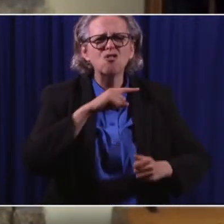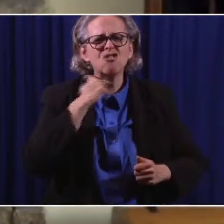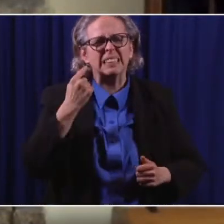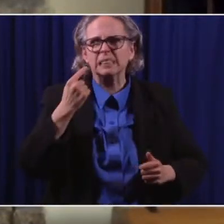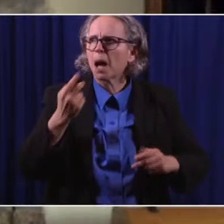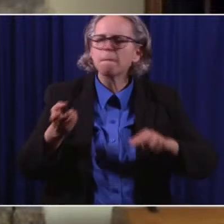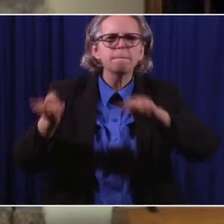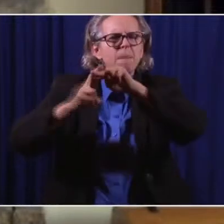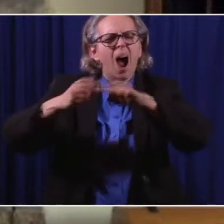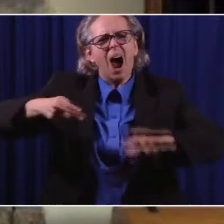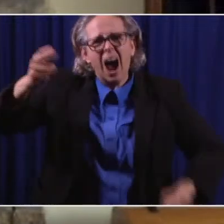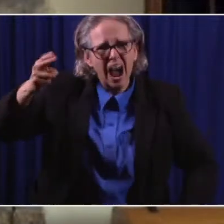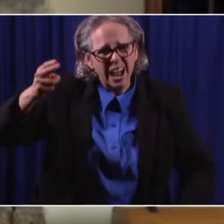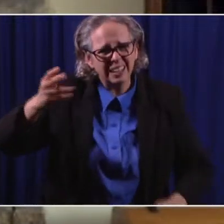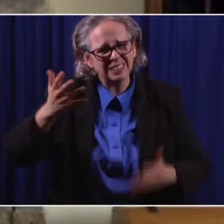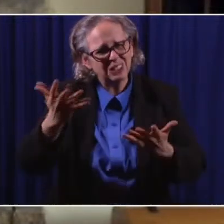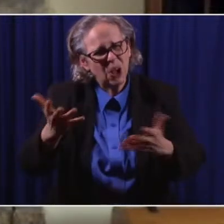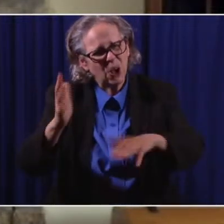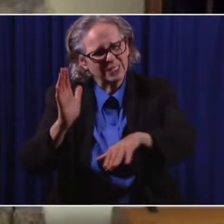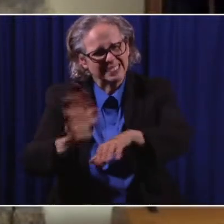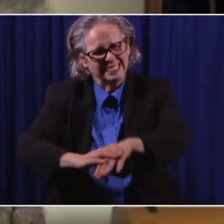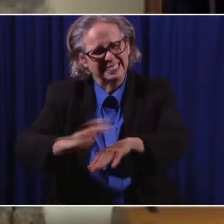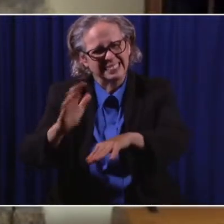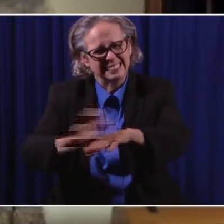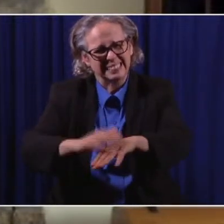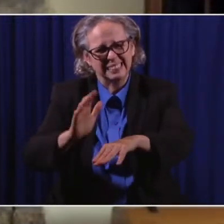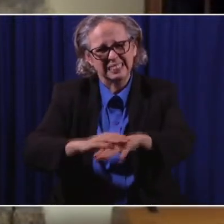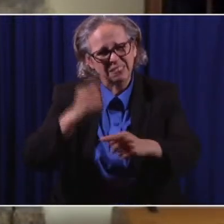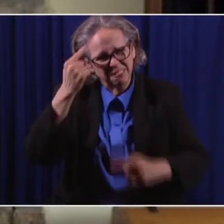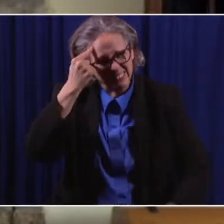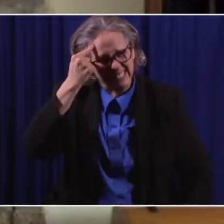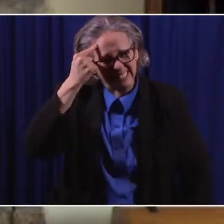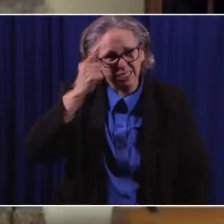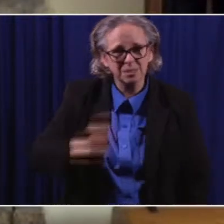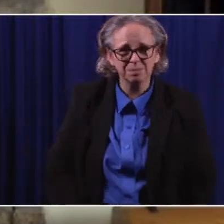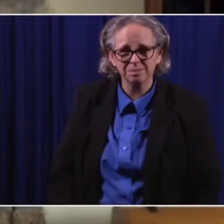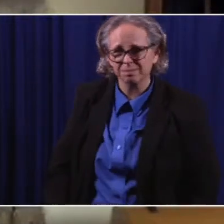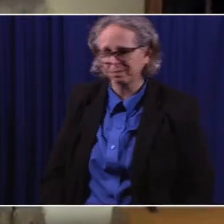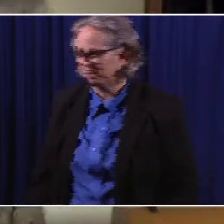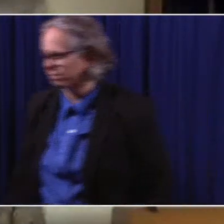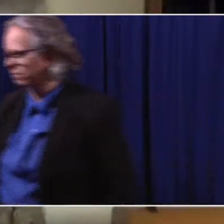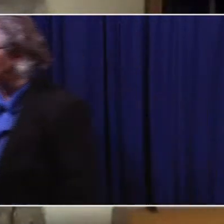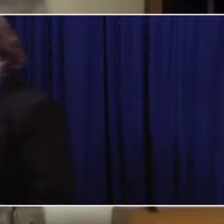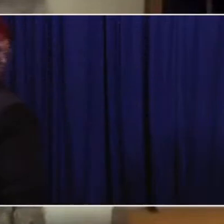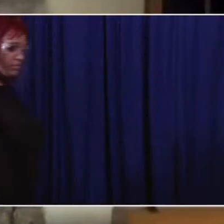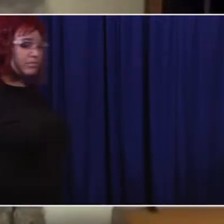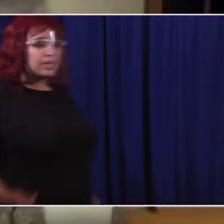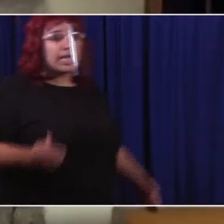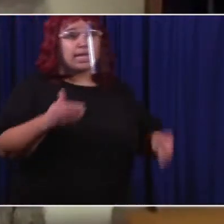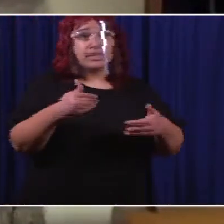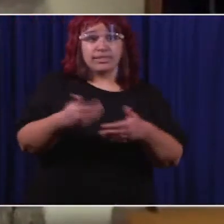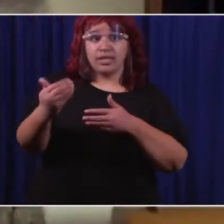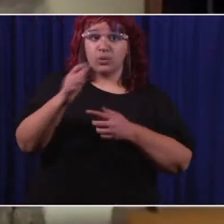Next question is from Marty Schladen at the Ohio Capitol Journal. Afternoon, Governor.